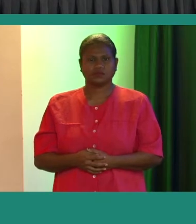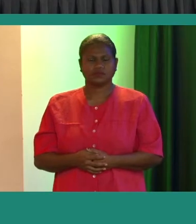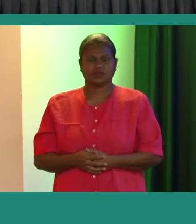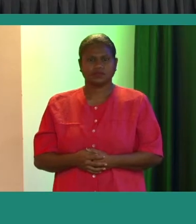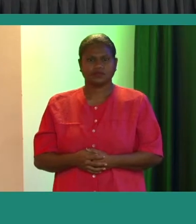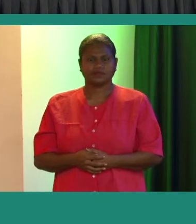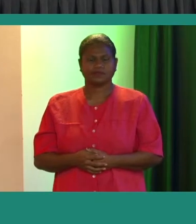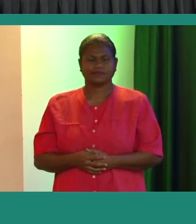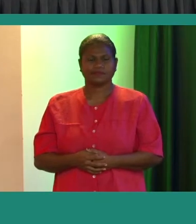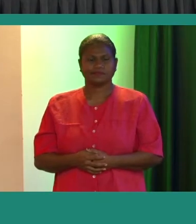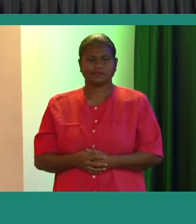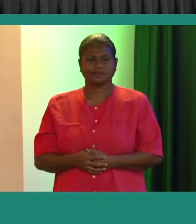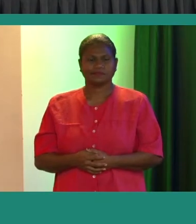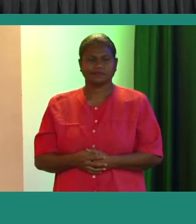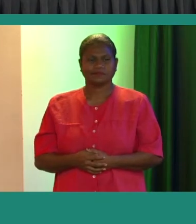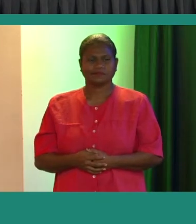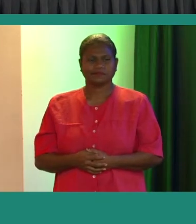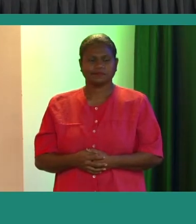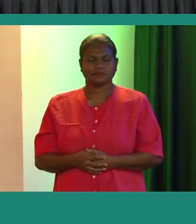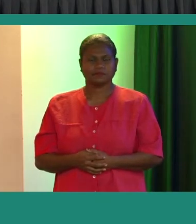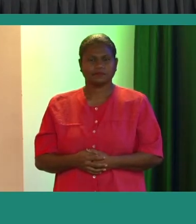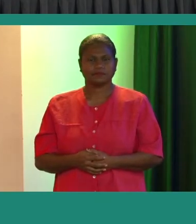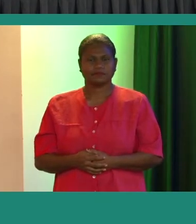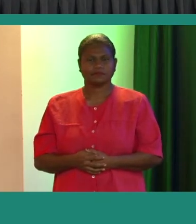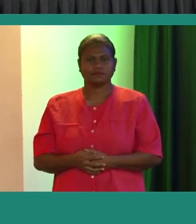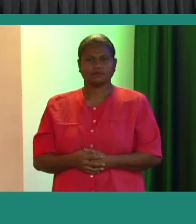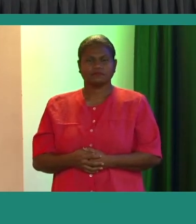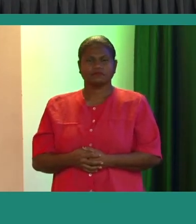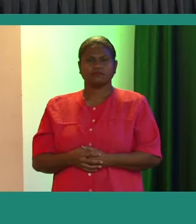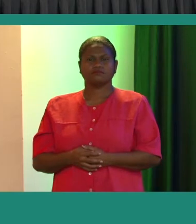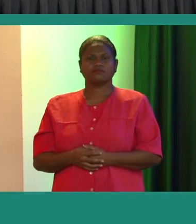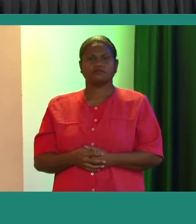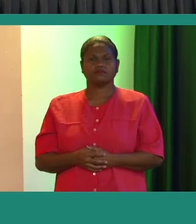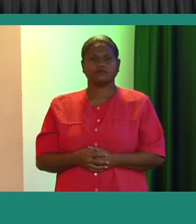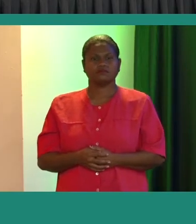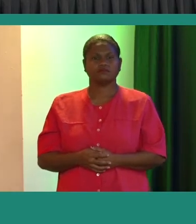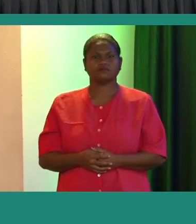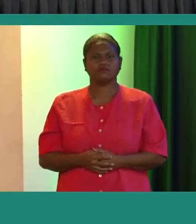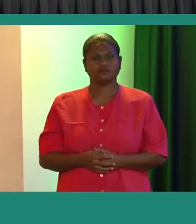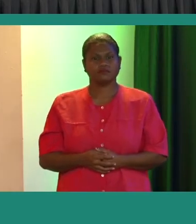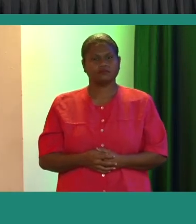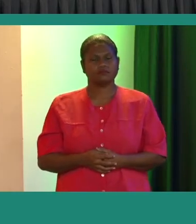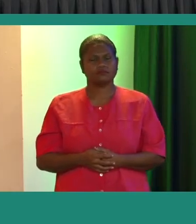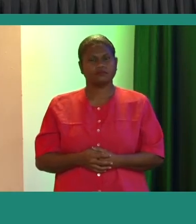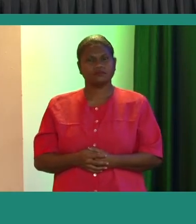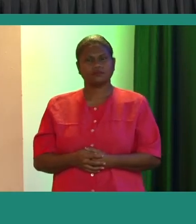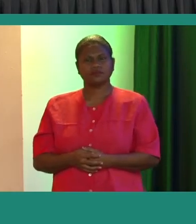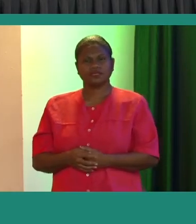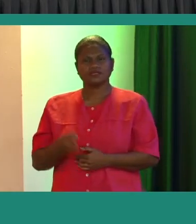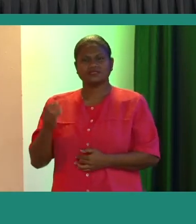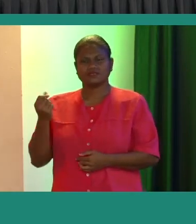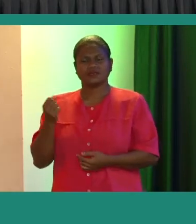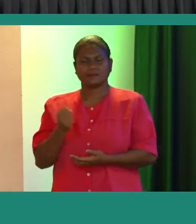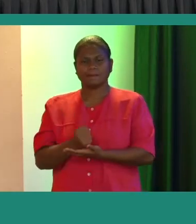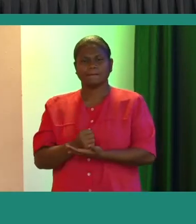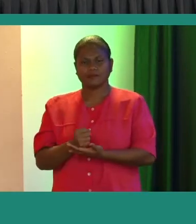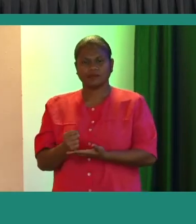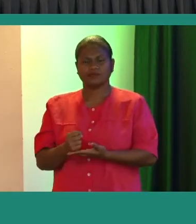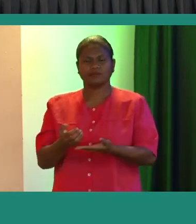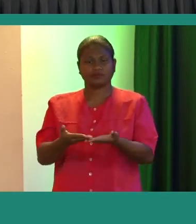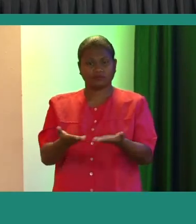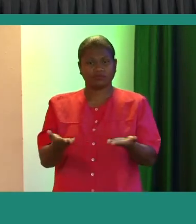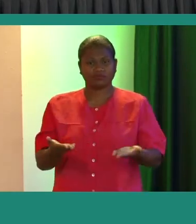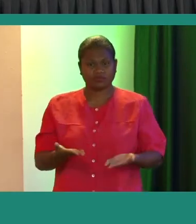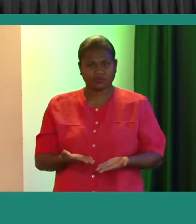then so I think that's about the number of provinces that we have